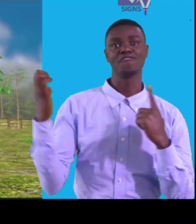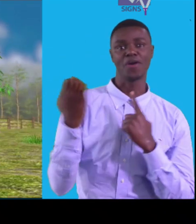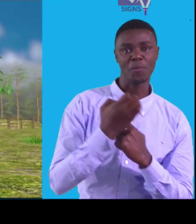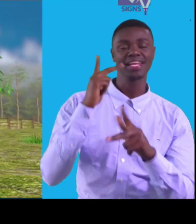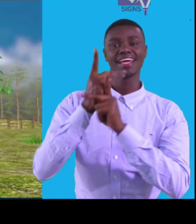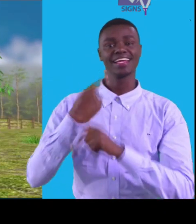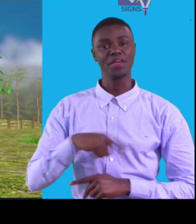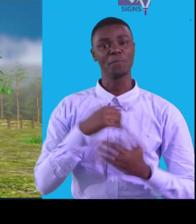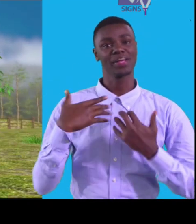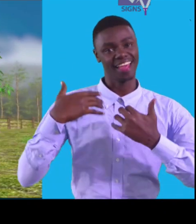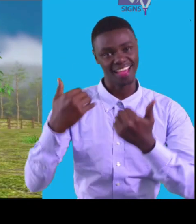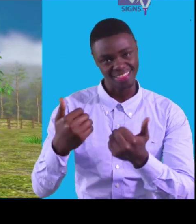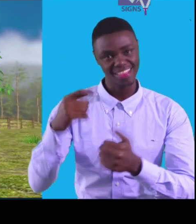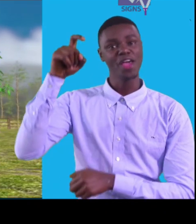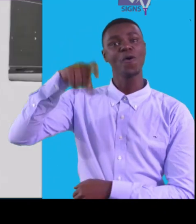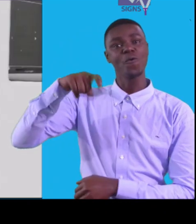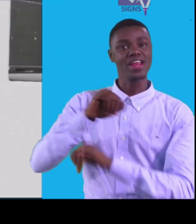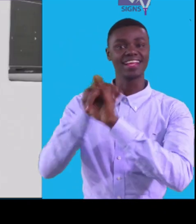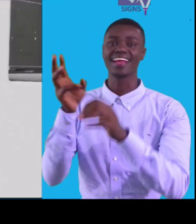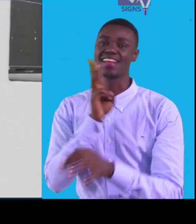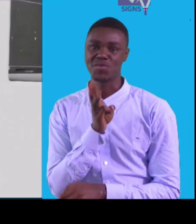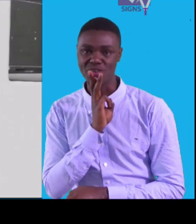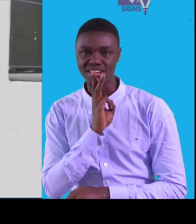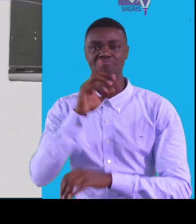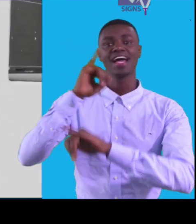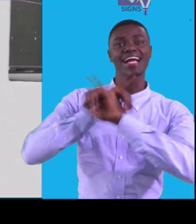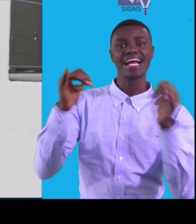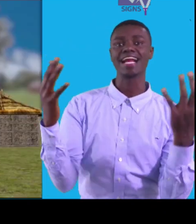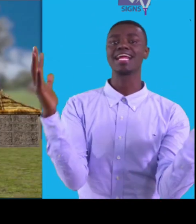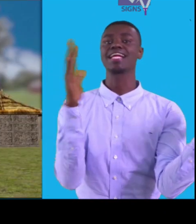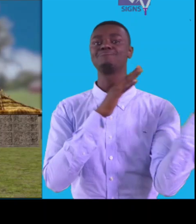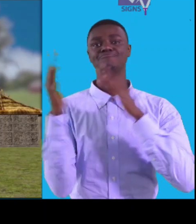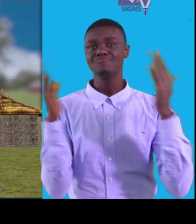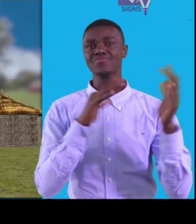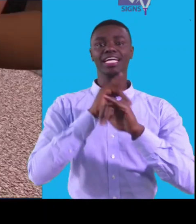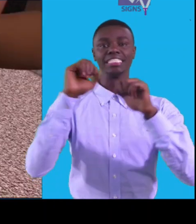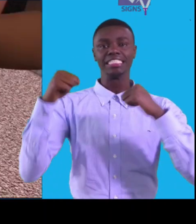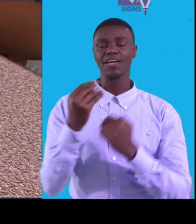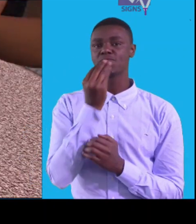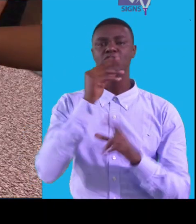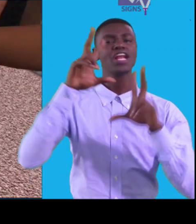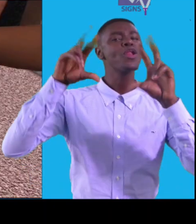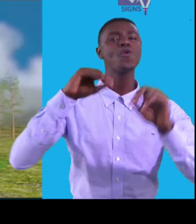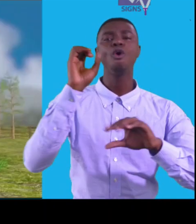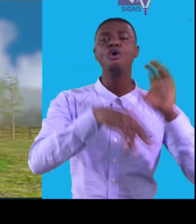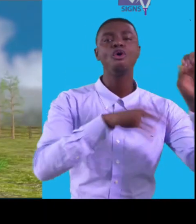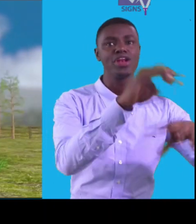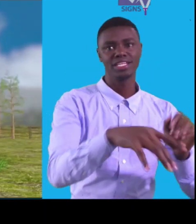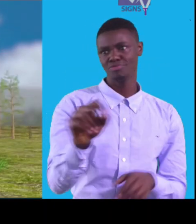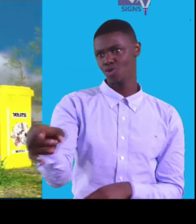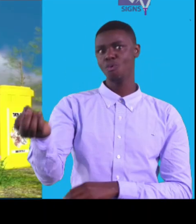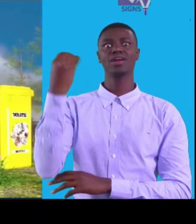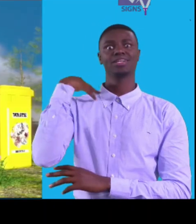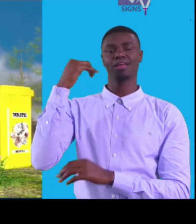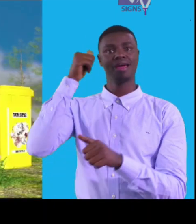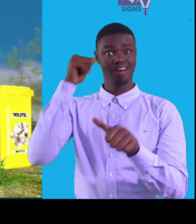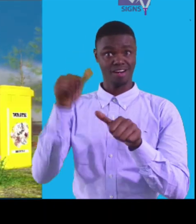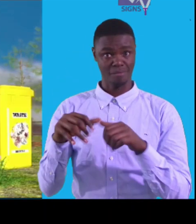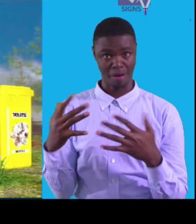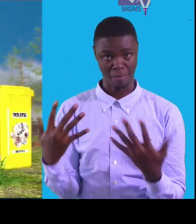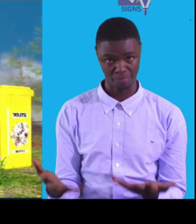A clean environment keeps us healthy. We need clean water, clean air, safe food, and no litter. You